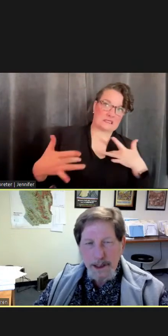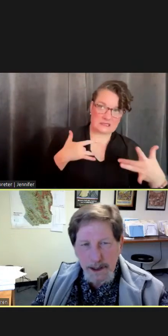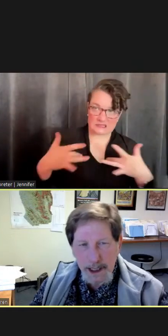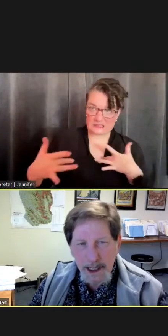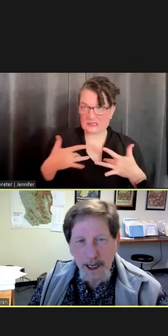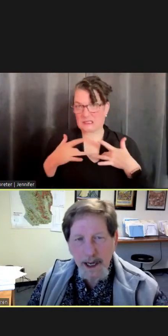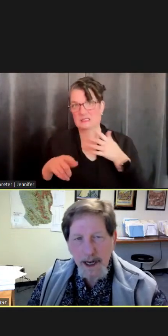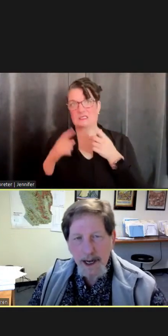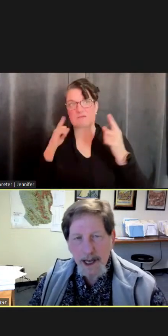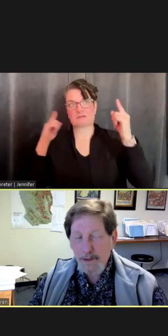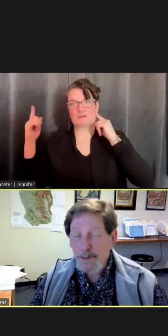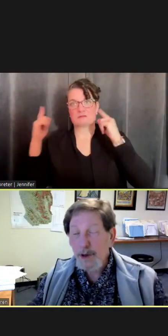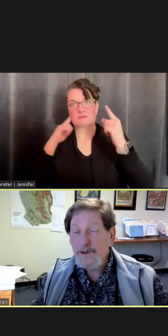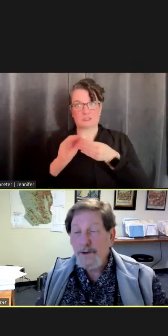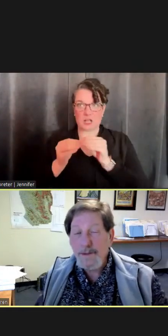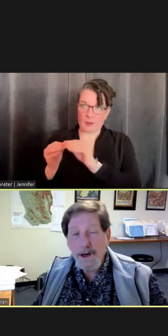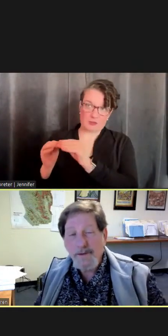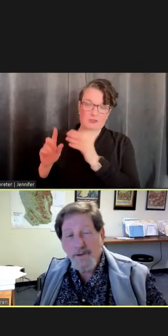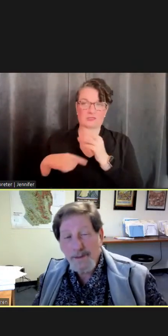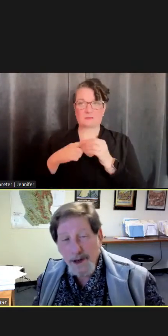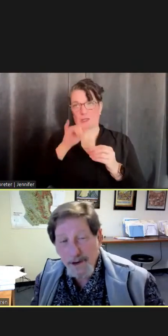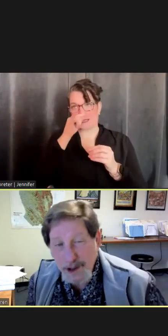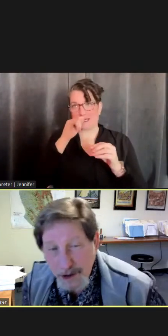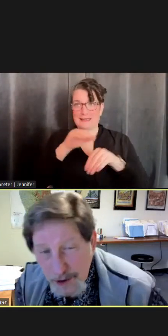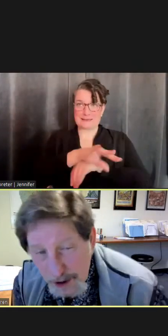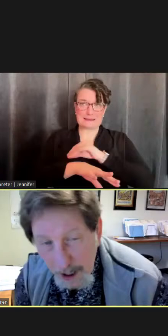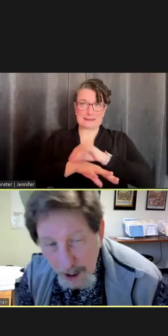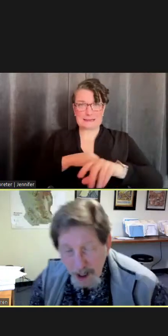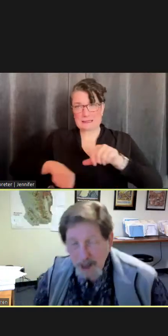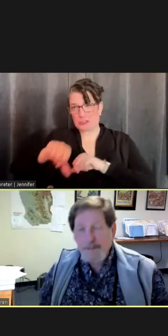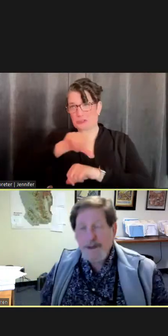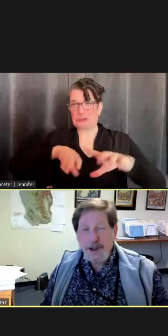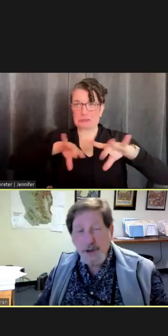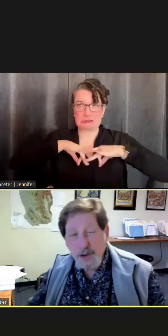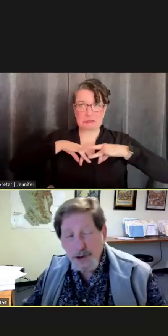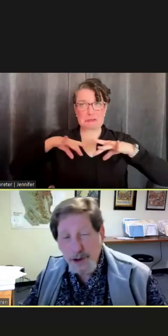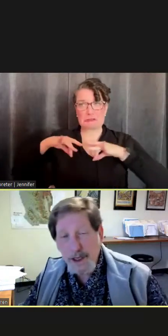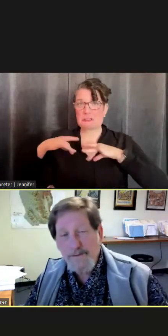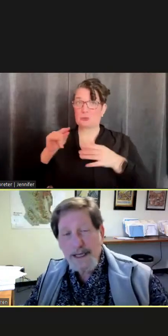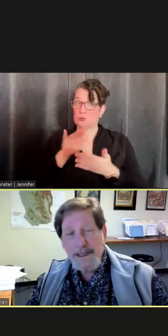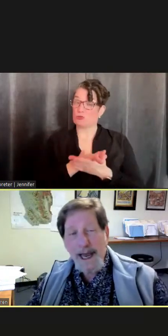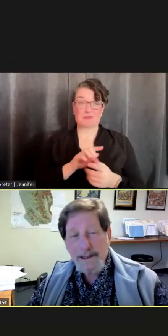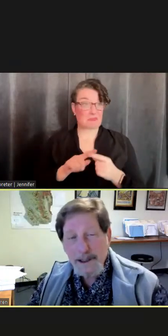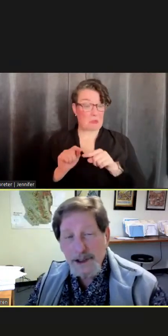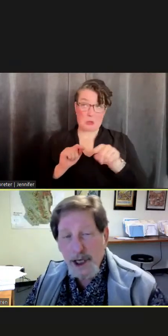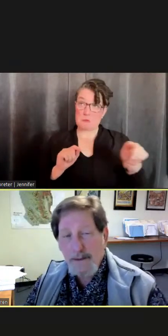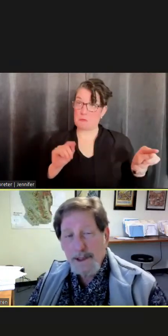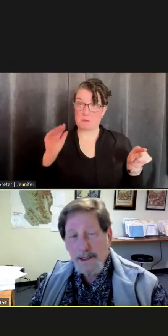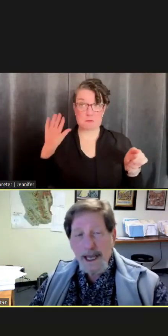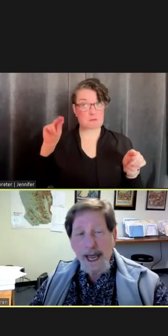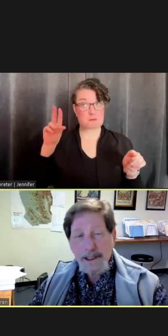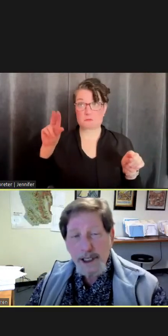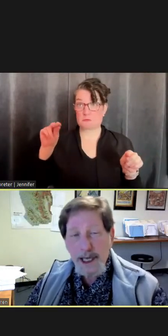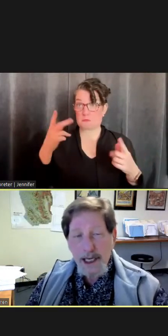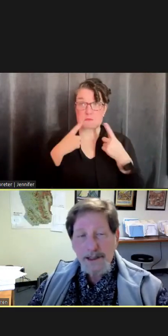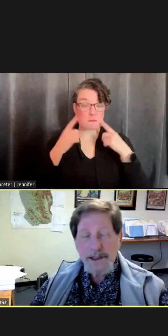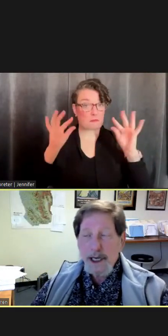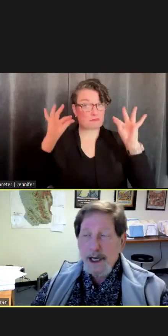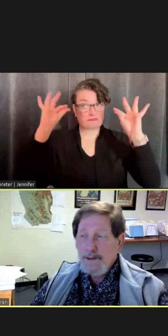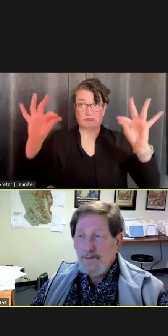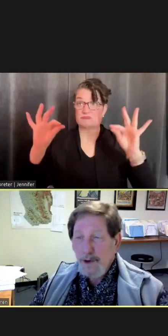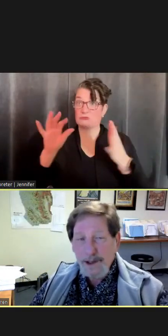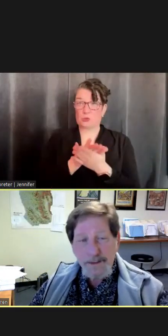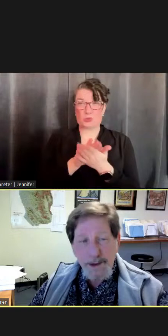that they're hearing and reports from their children, but the schools are doing a fantastic job in catching